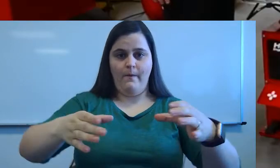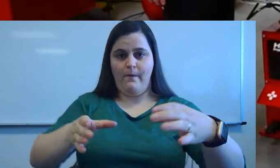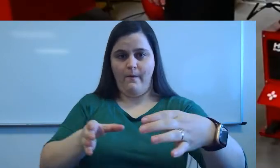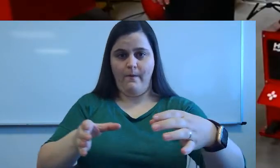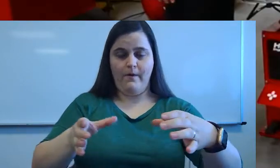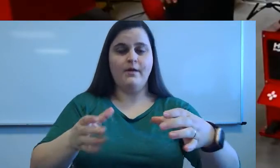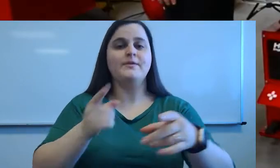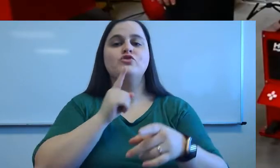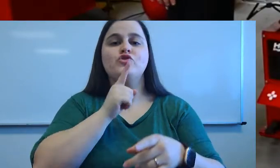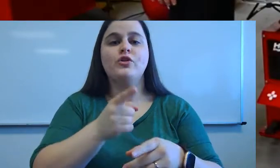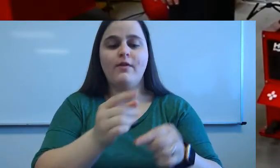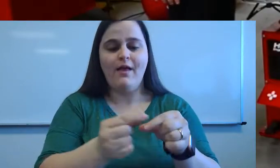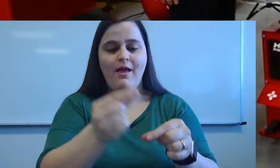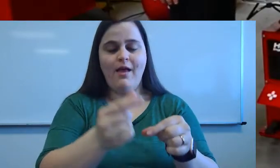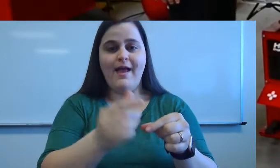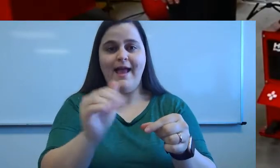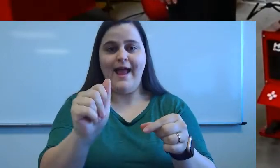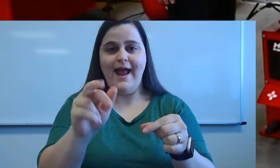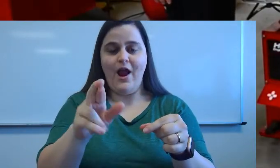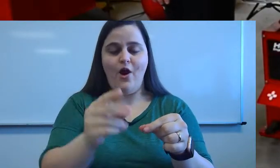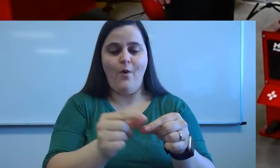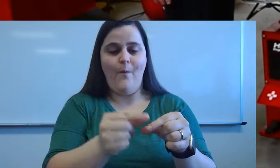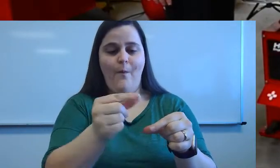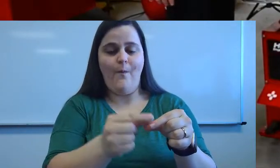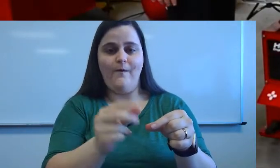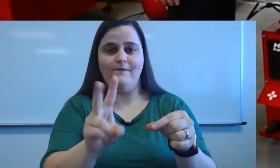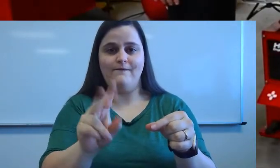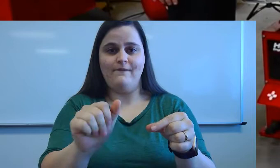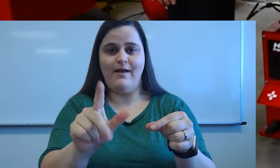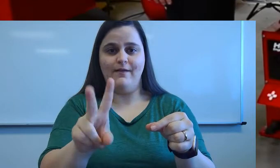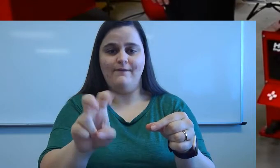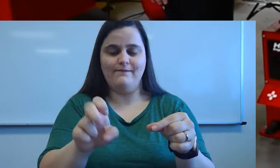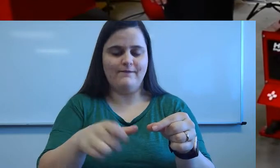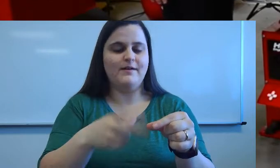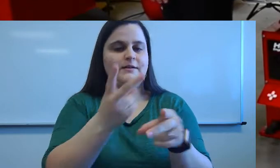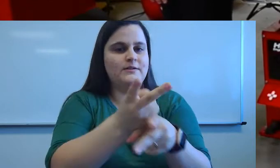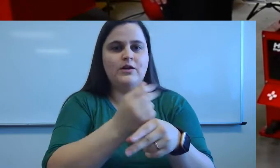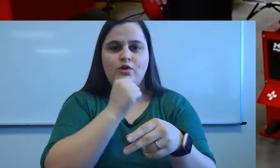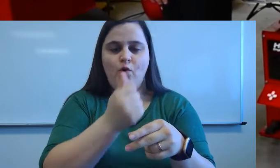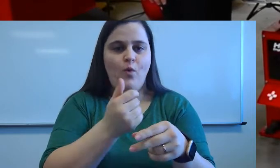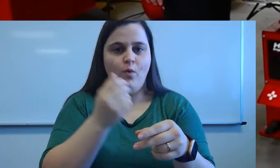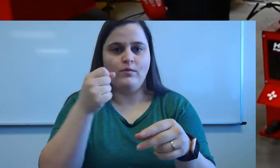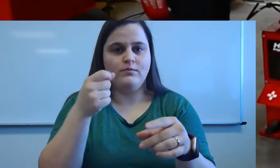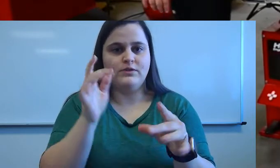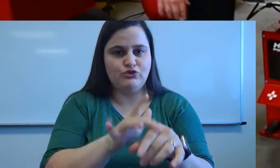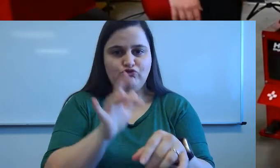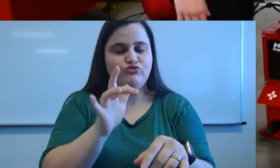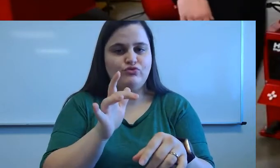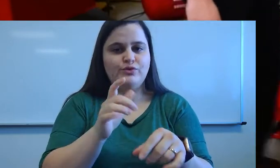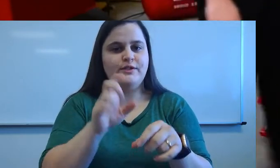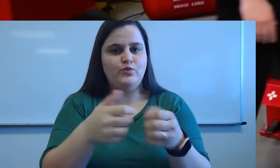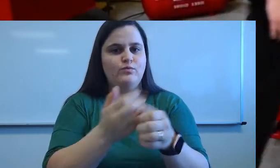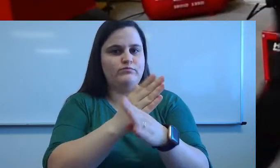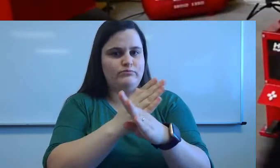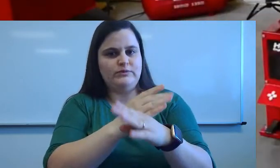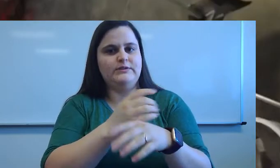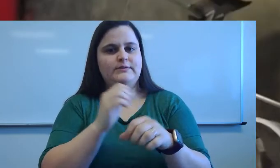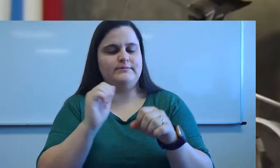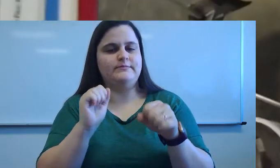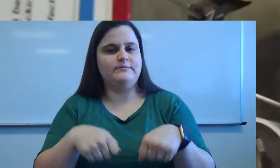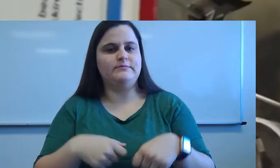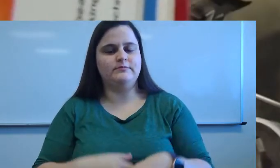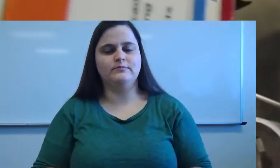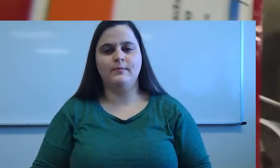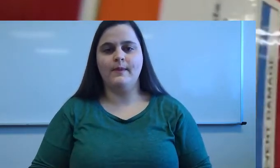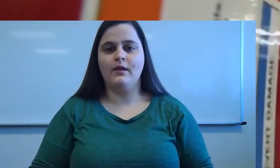Making sure to keep the valve stem out of the mix of things. We don't want to damage it and a lot of the times there are air pressure sensors behind it. So we'll take our swing arm